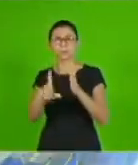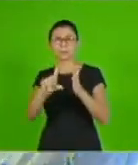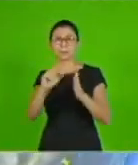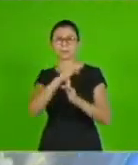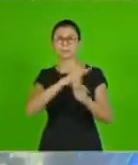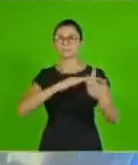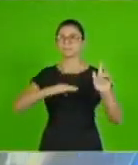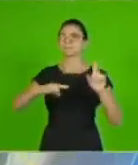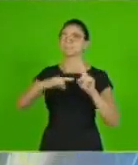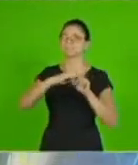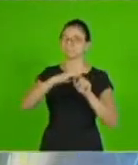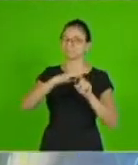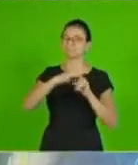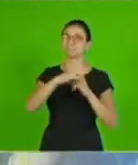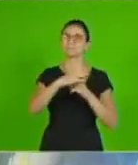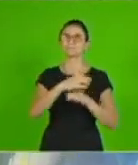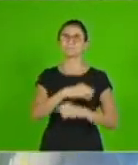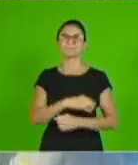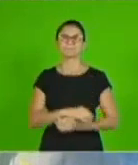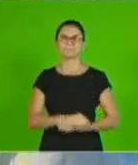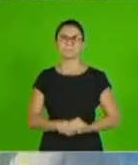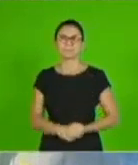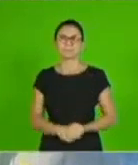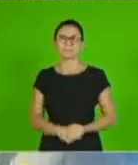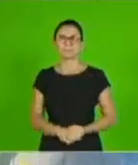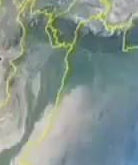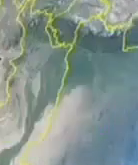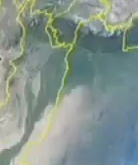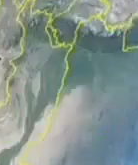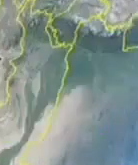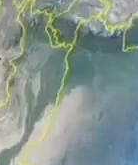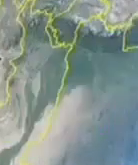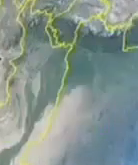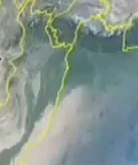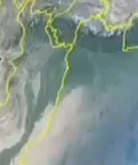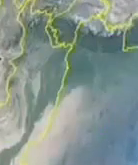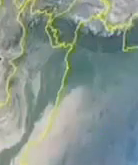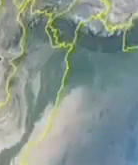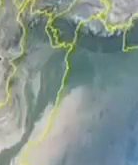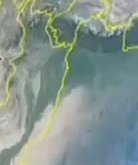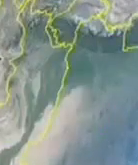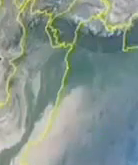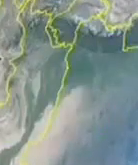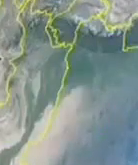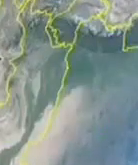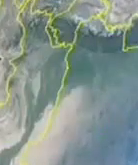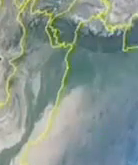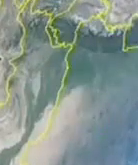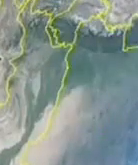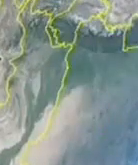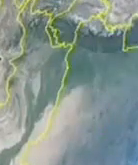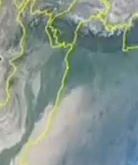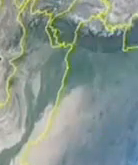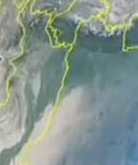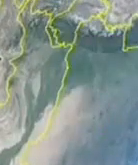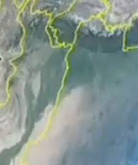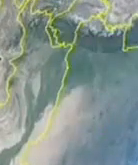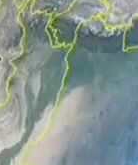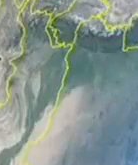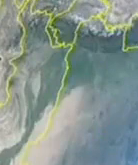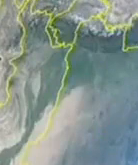Egypt, and the disciples, the way they lived with God before His death on